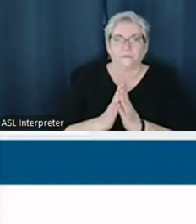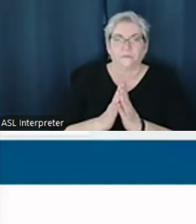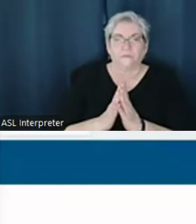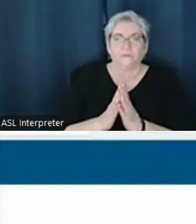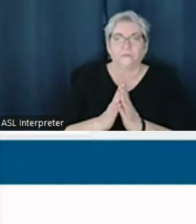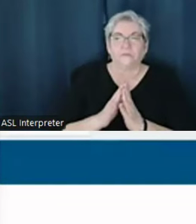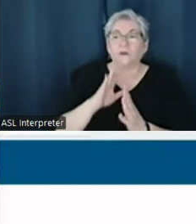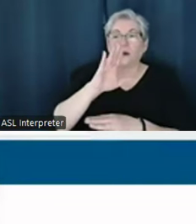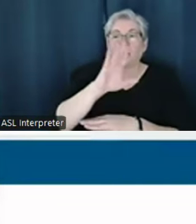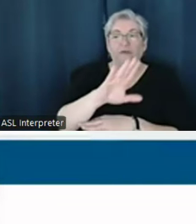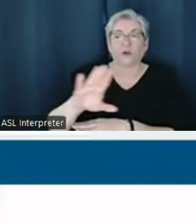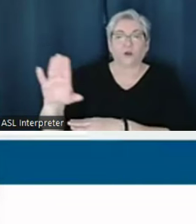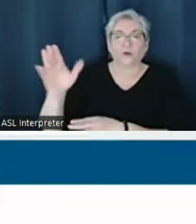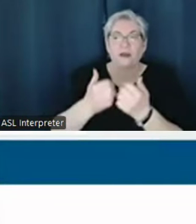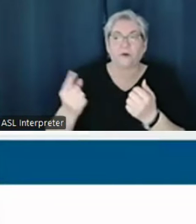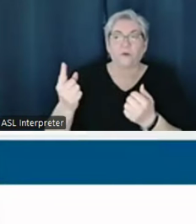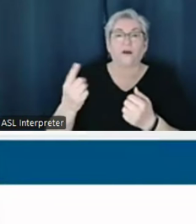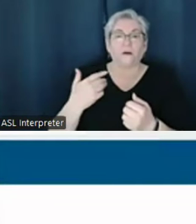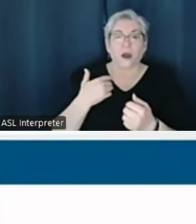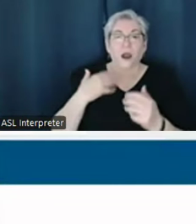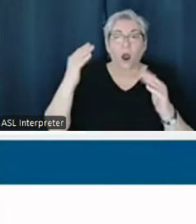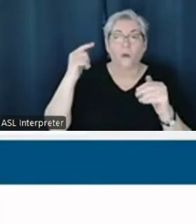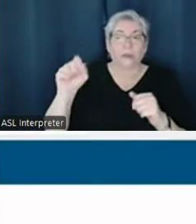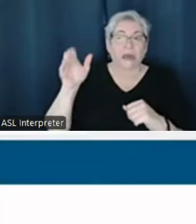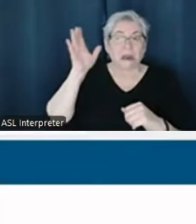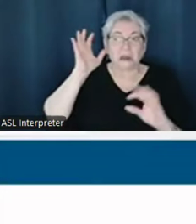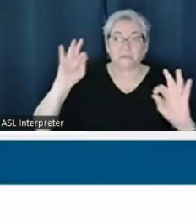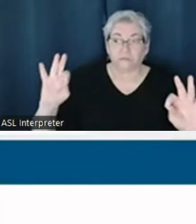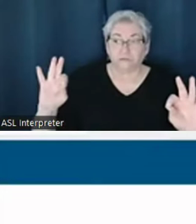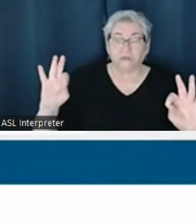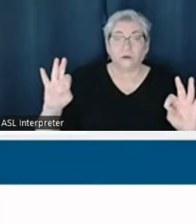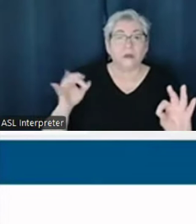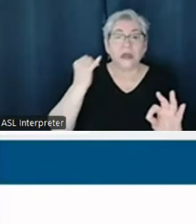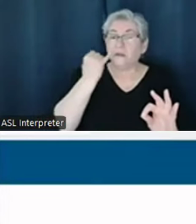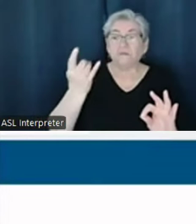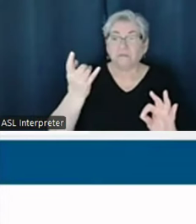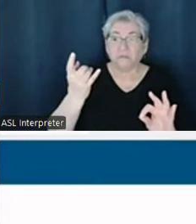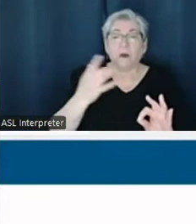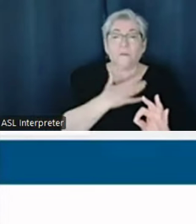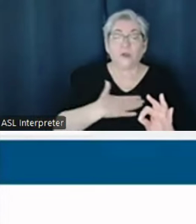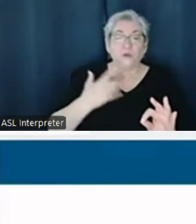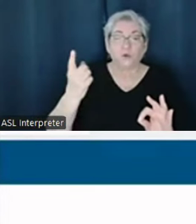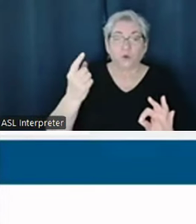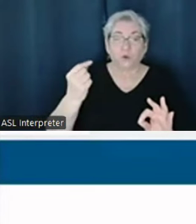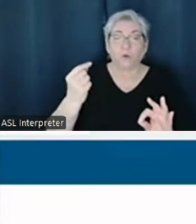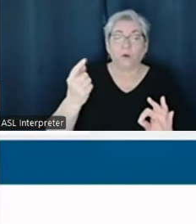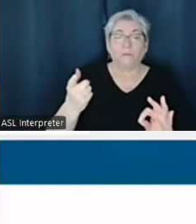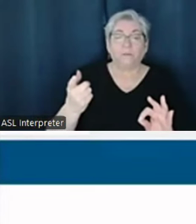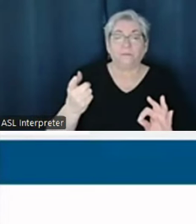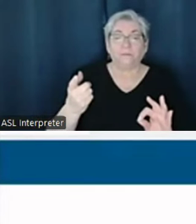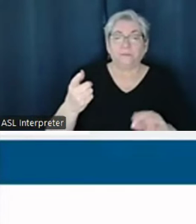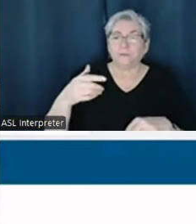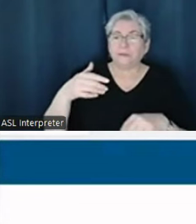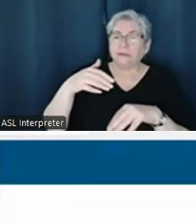Good afternoon, everybody. I hope you can hear me. If you cannot, please feel free to send out